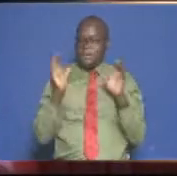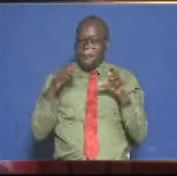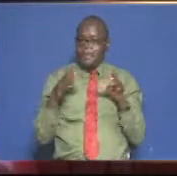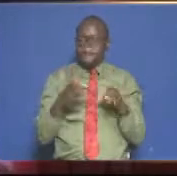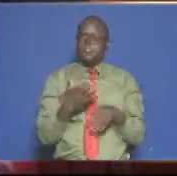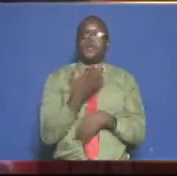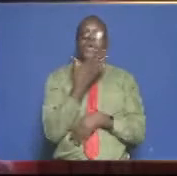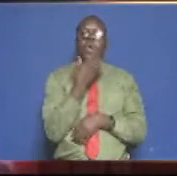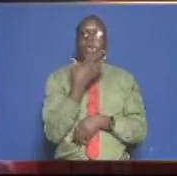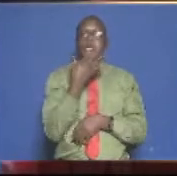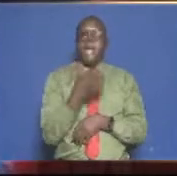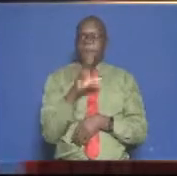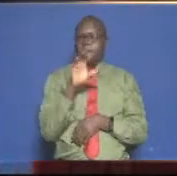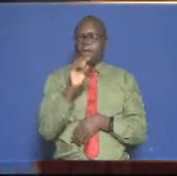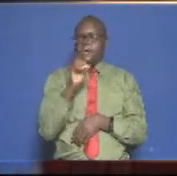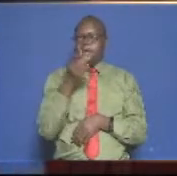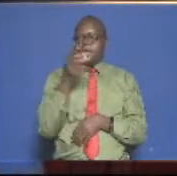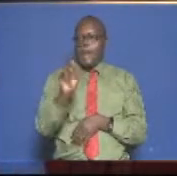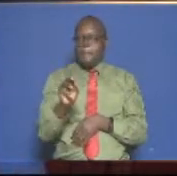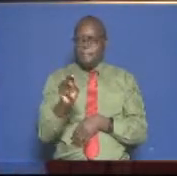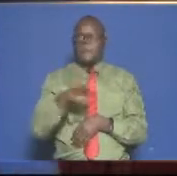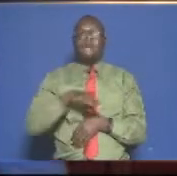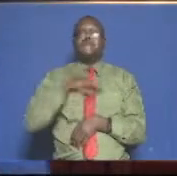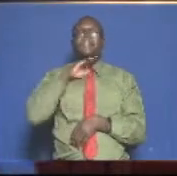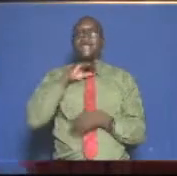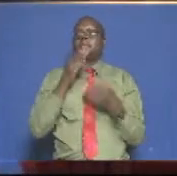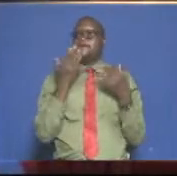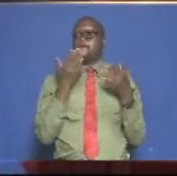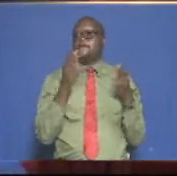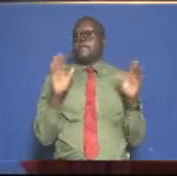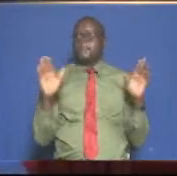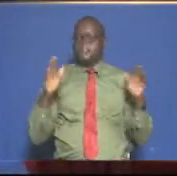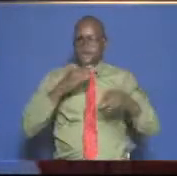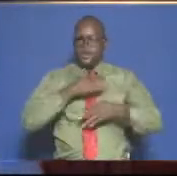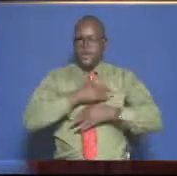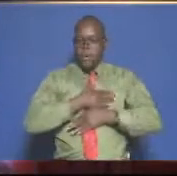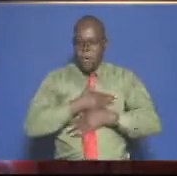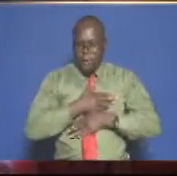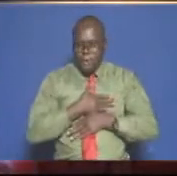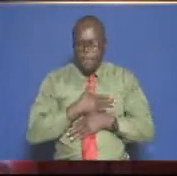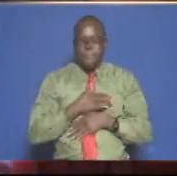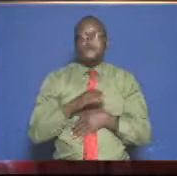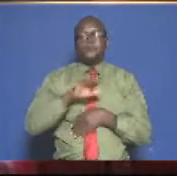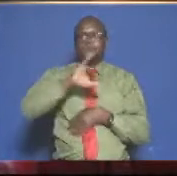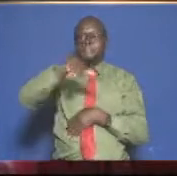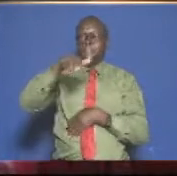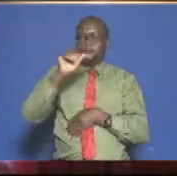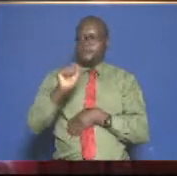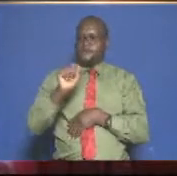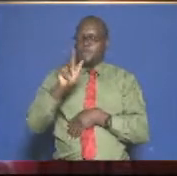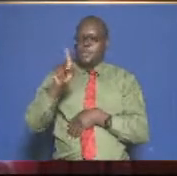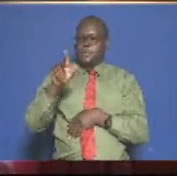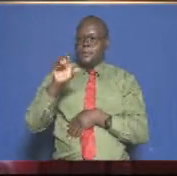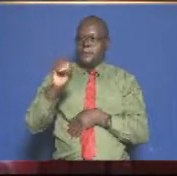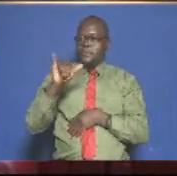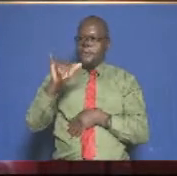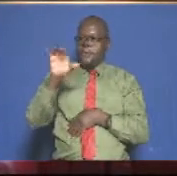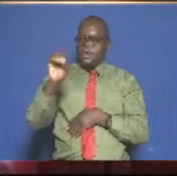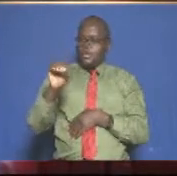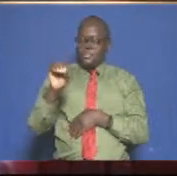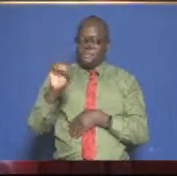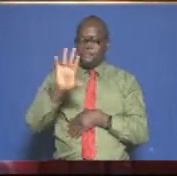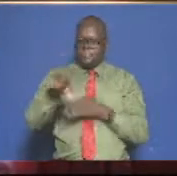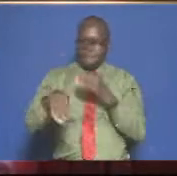Democratic Movement, the late Honorable Washington Jacoyo Midiwo. Mr. Speaker, even